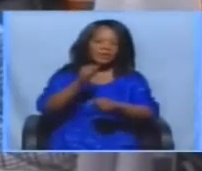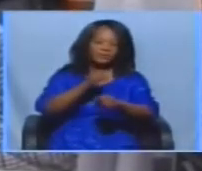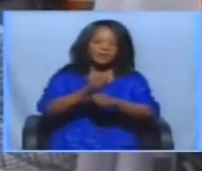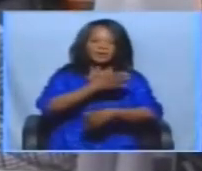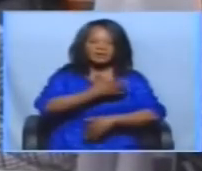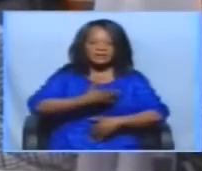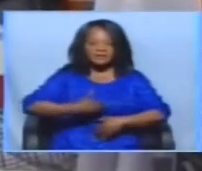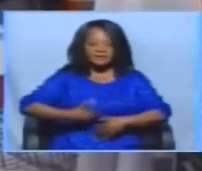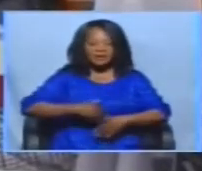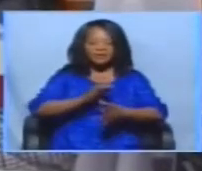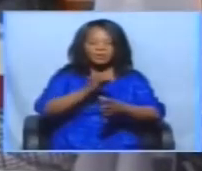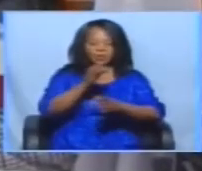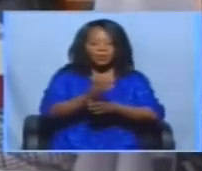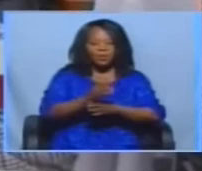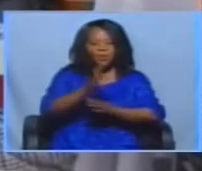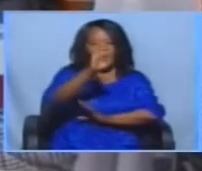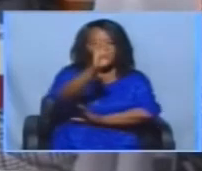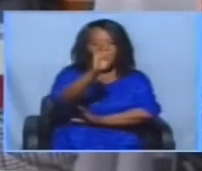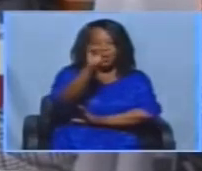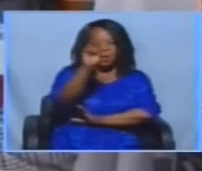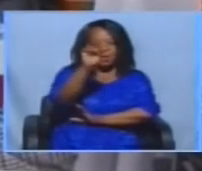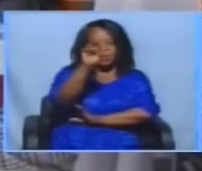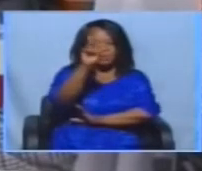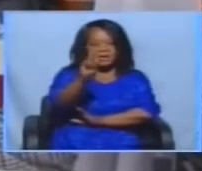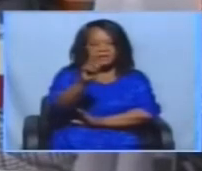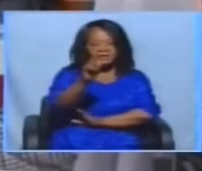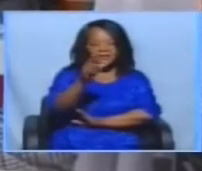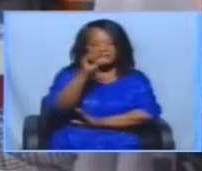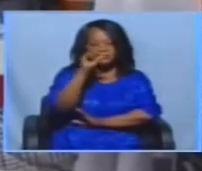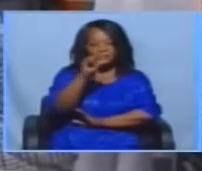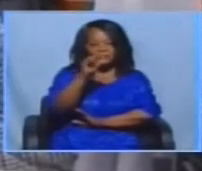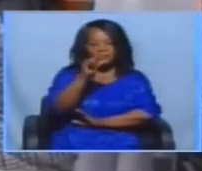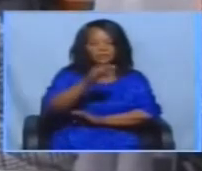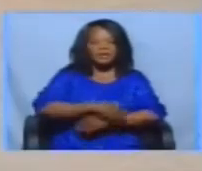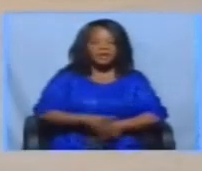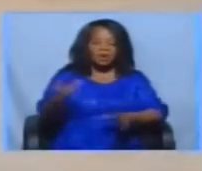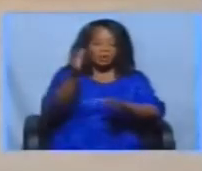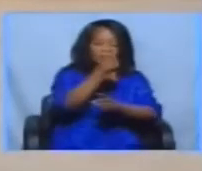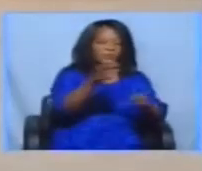a little bit so that a win-win situation can be reached. Mine.